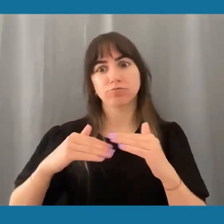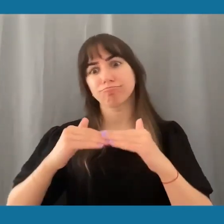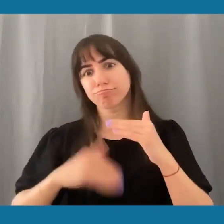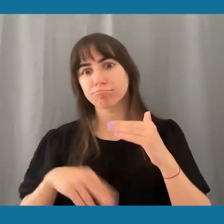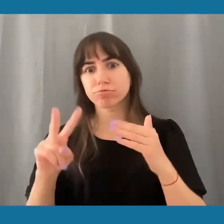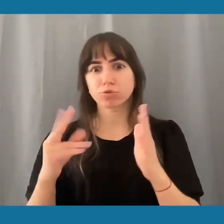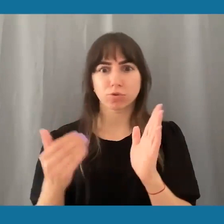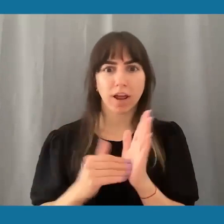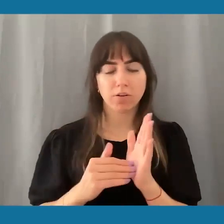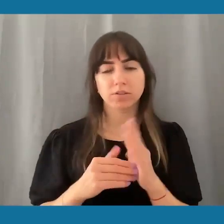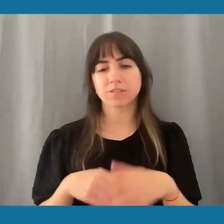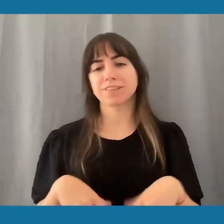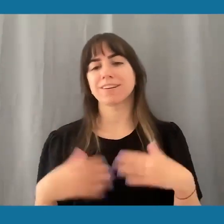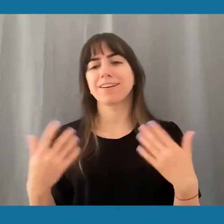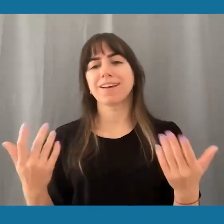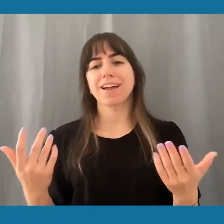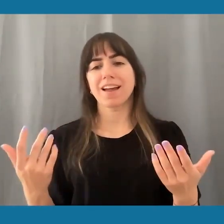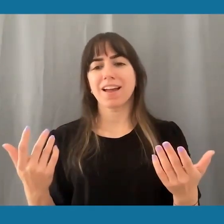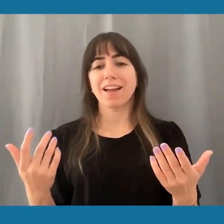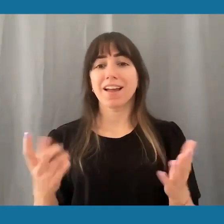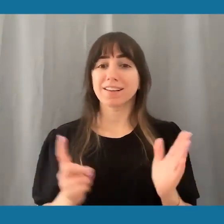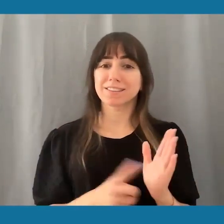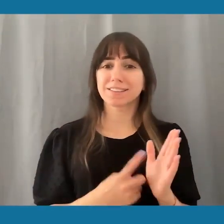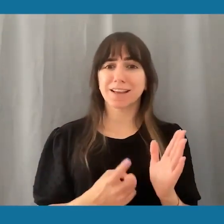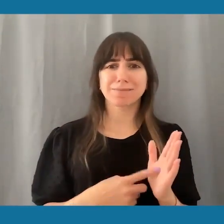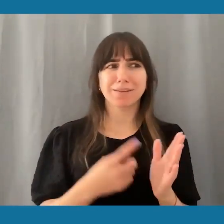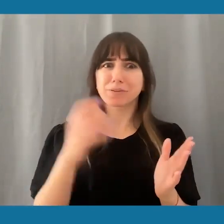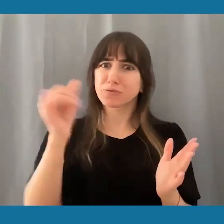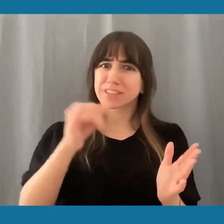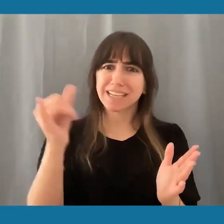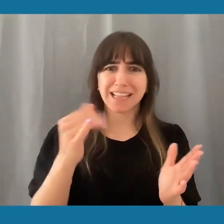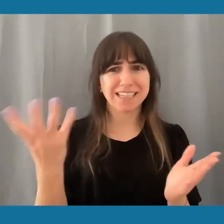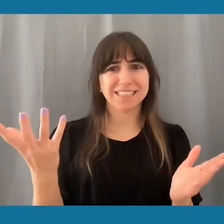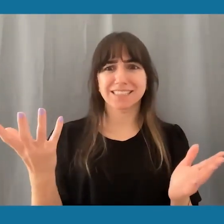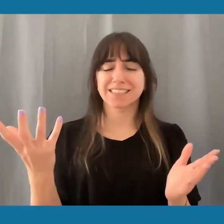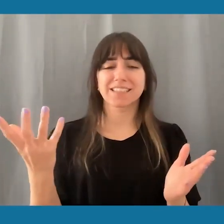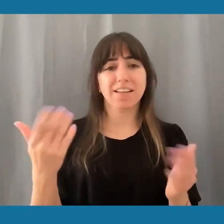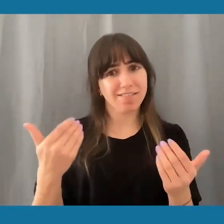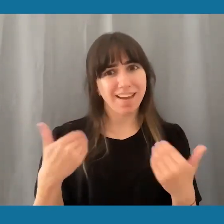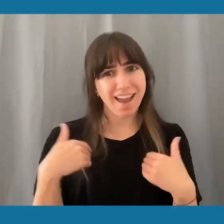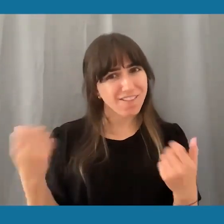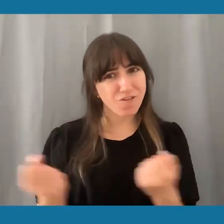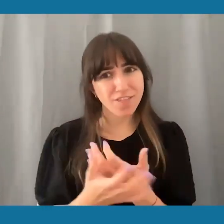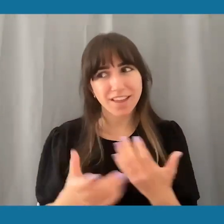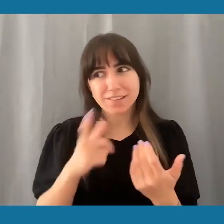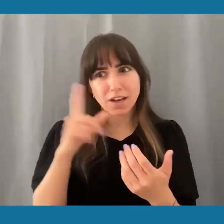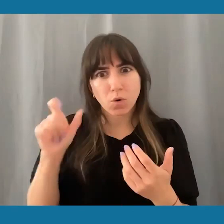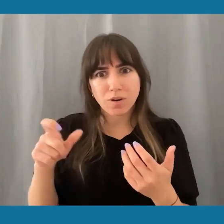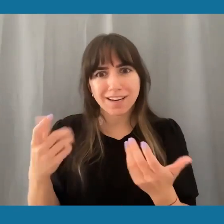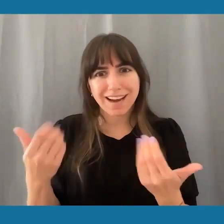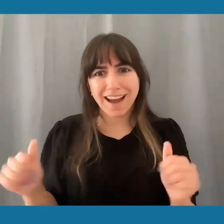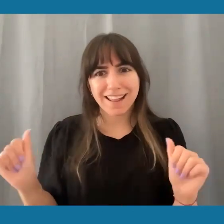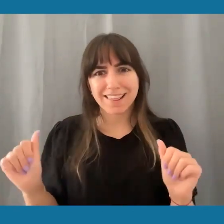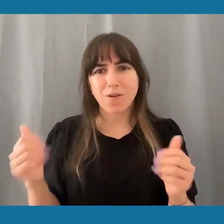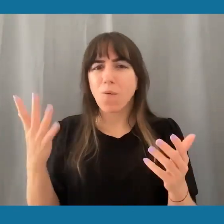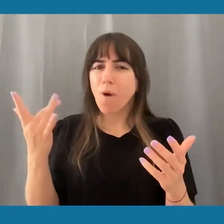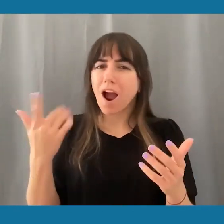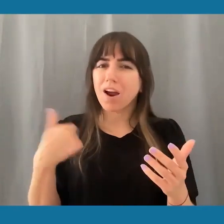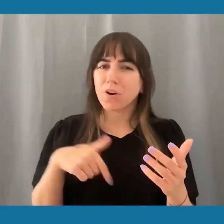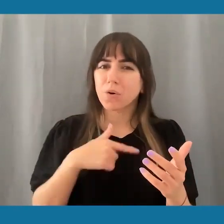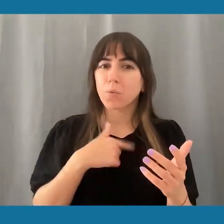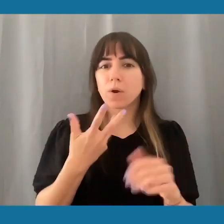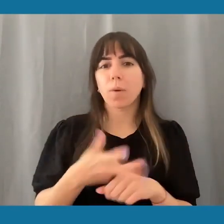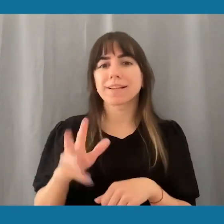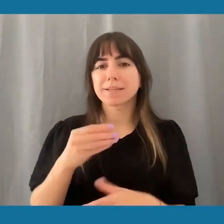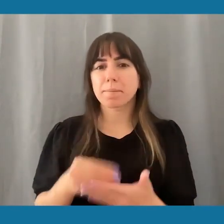anything more. Why are we just wasting money? Well, we don't want them to lose their Medicaid eligibility. So we got to do what we got to do. And so